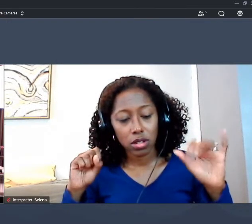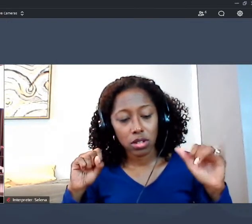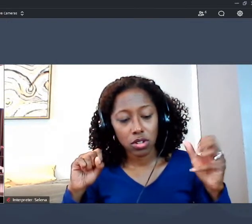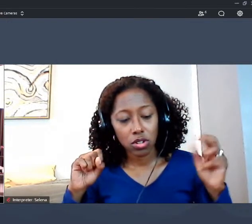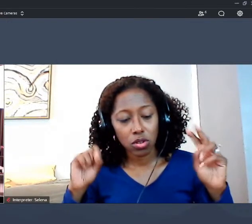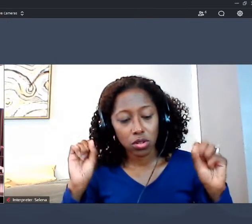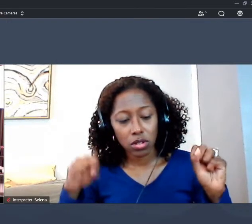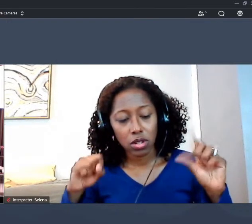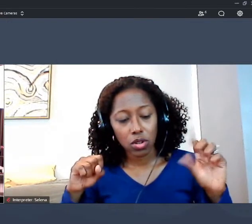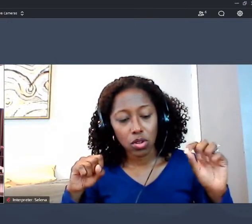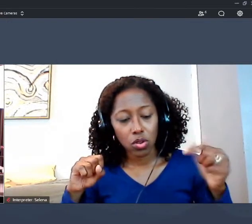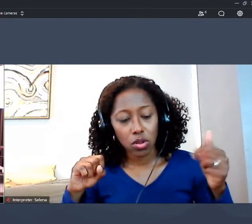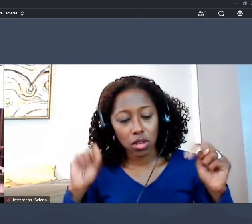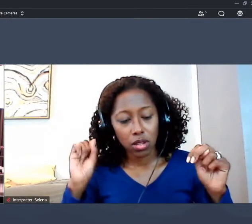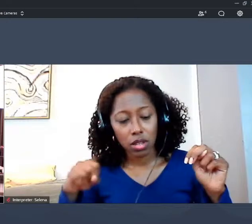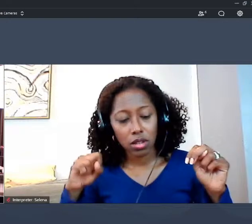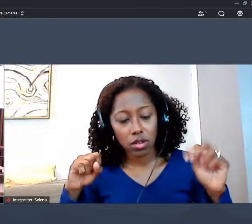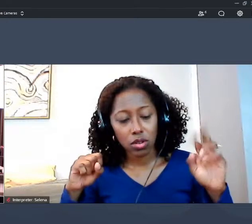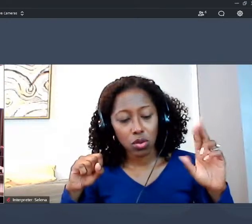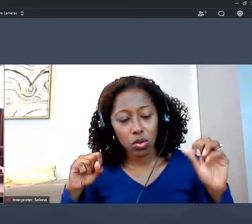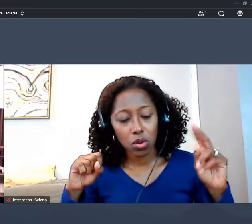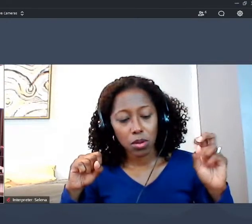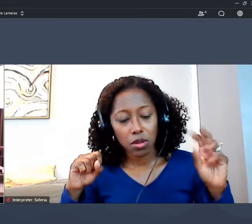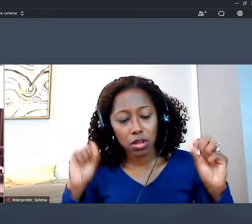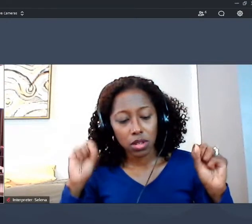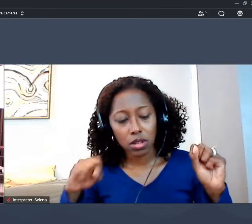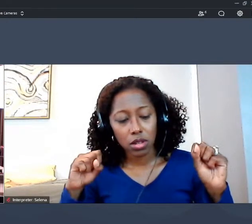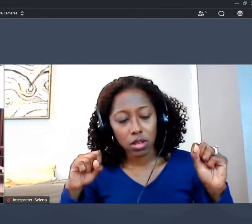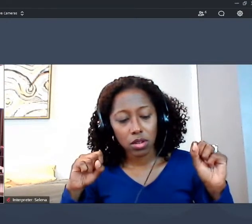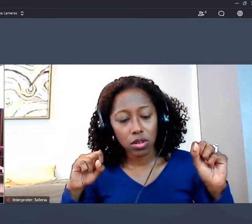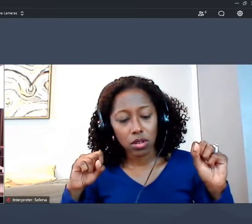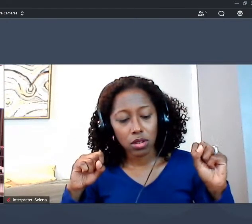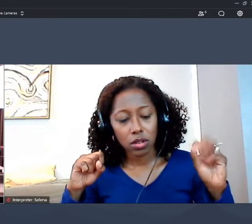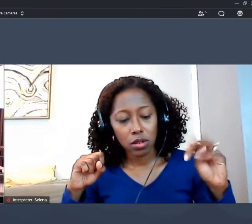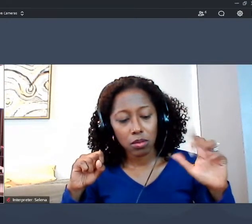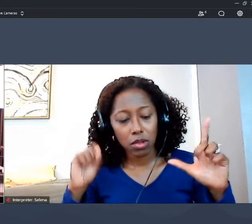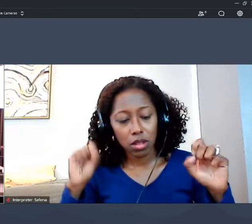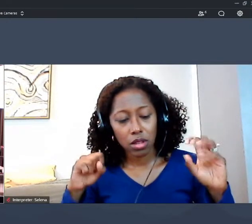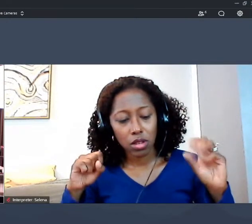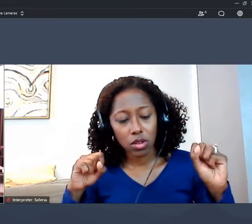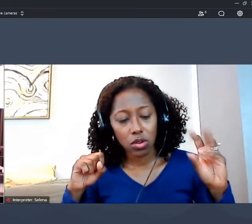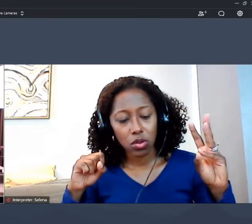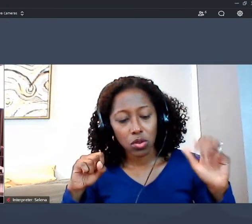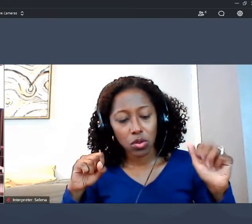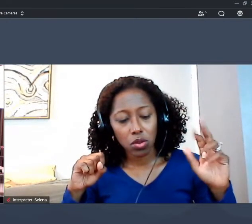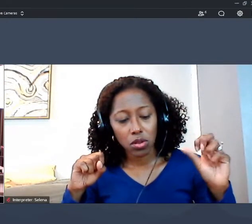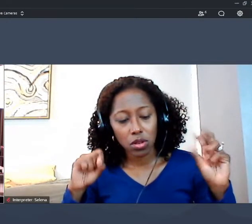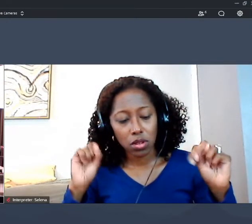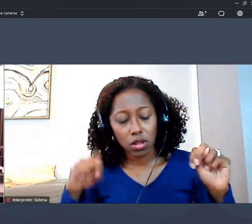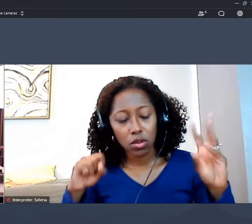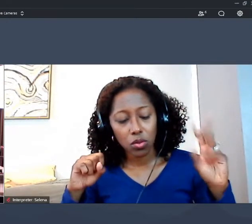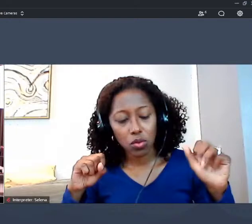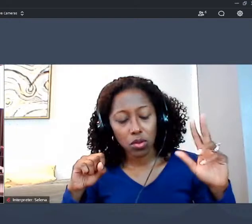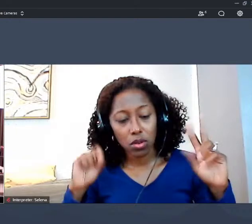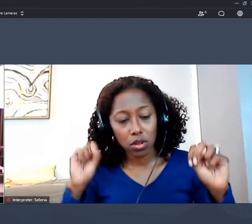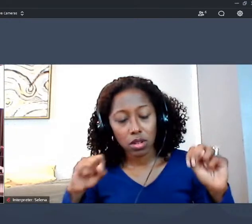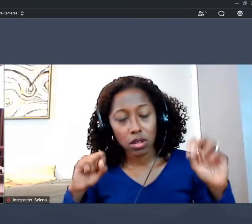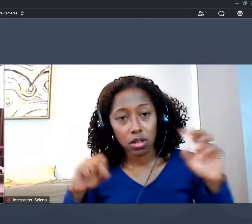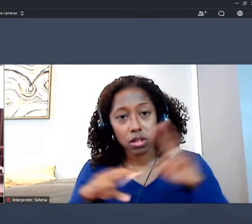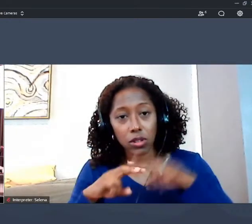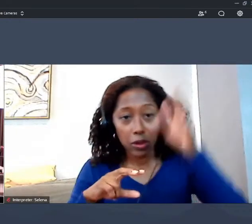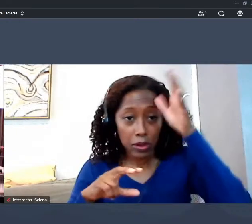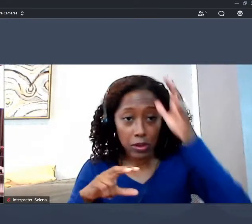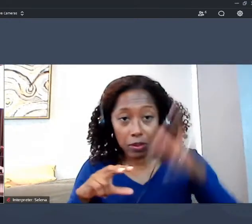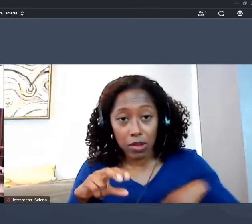yes. Robinson, yes. Smiley, yes. Swearingen, yes. Warren, yes. Chairman Colette, yes. Thank you. That item passes. Call